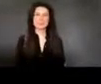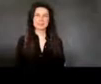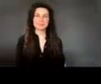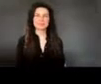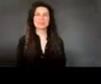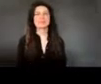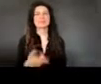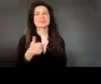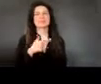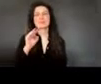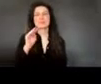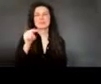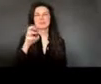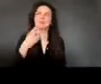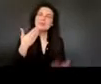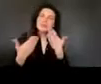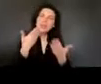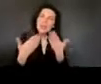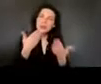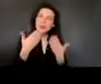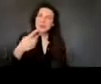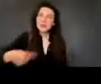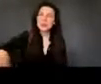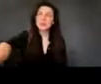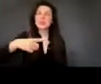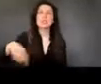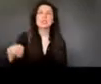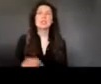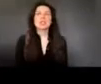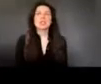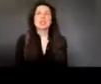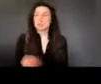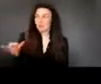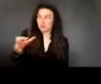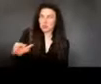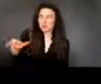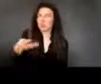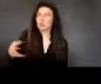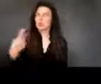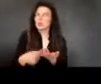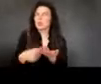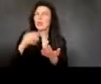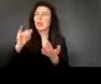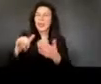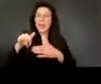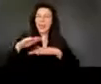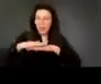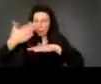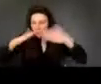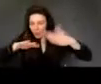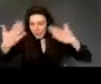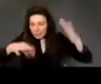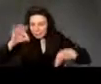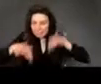Thank you very much. Yeah, all of you, as we'll see, deal with this palimpsestic quality of built